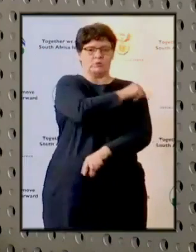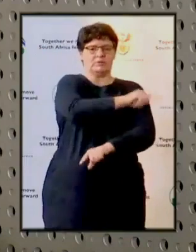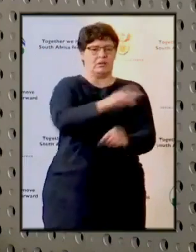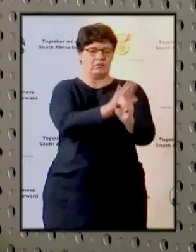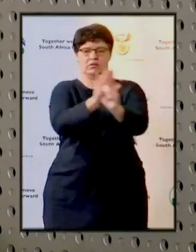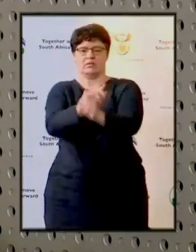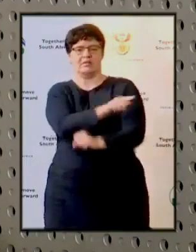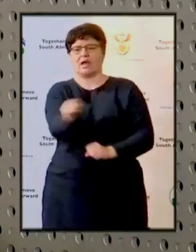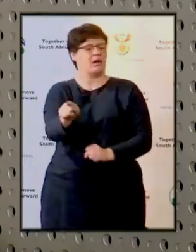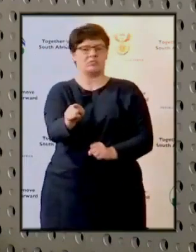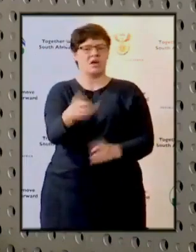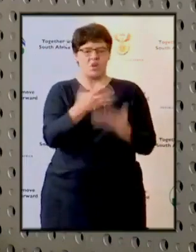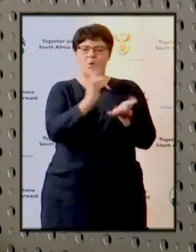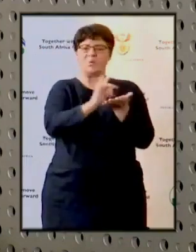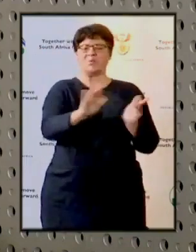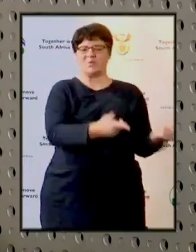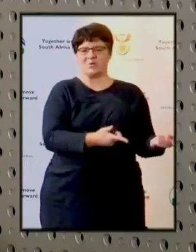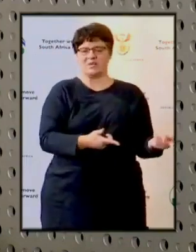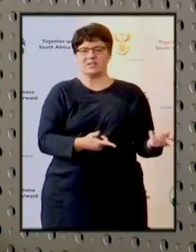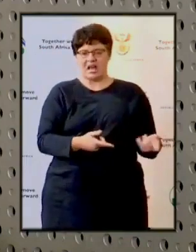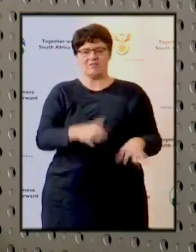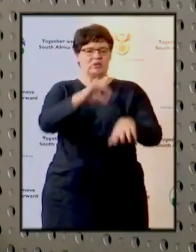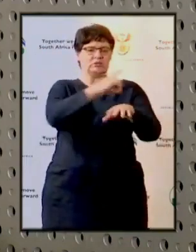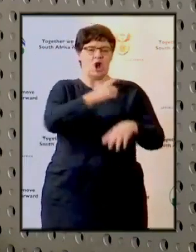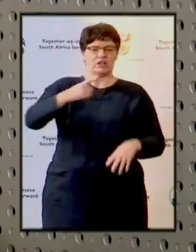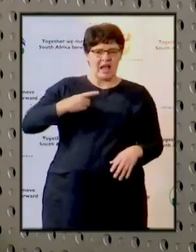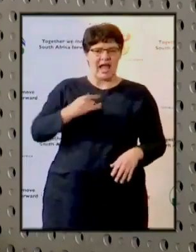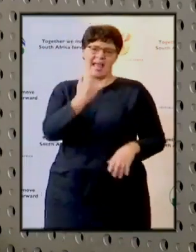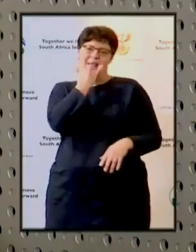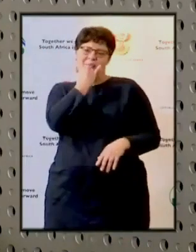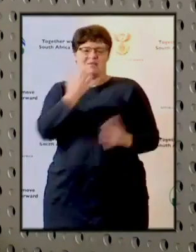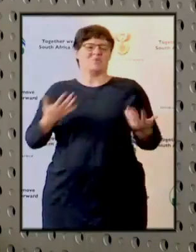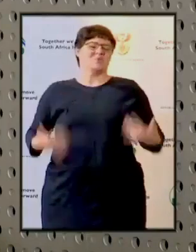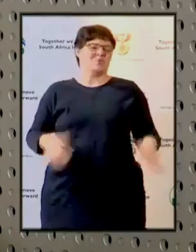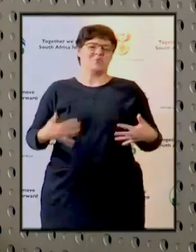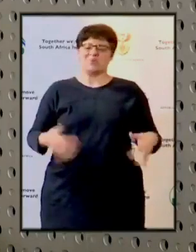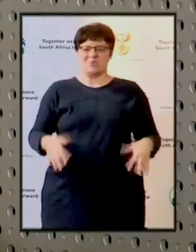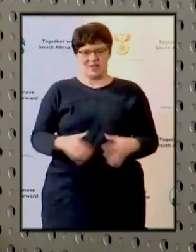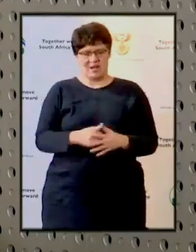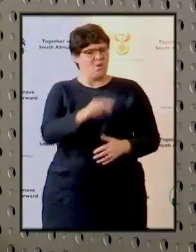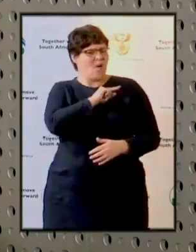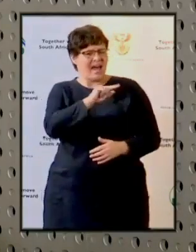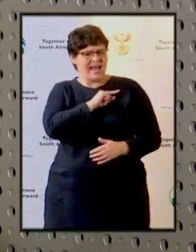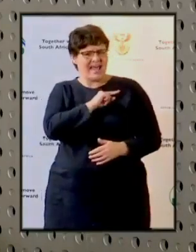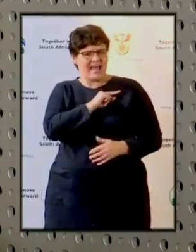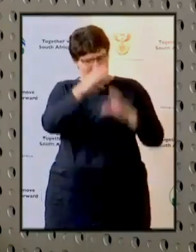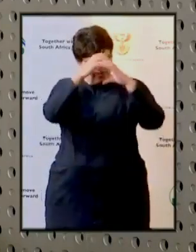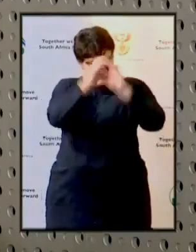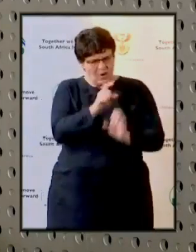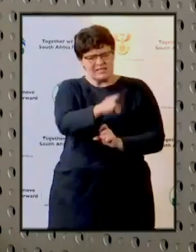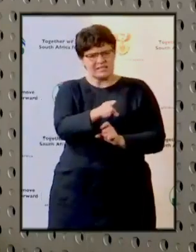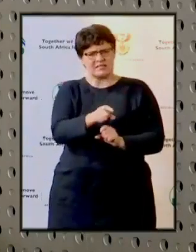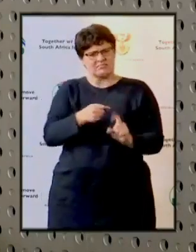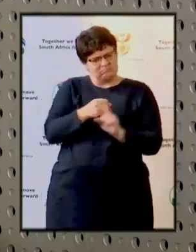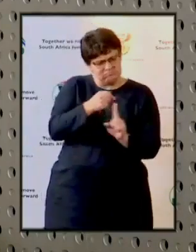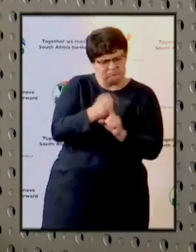we know even professors in the hospitals, doctors are happy because they can now concentrate on